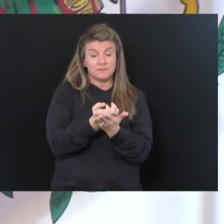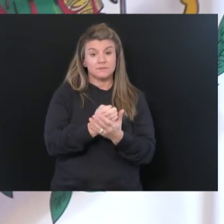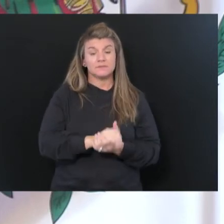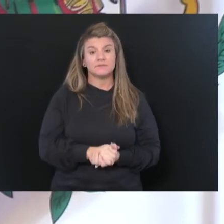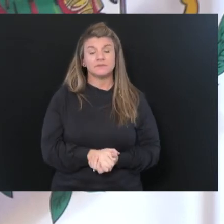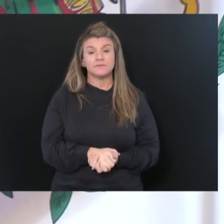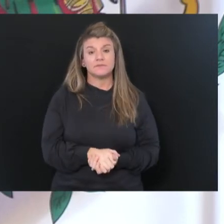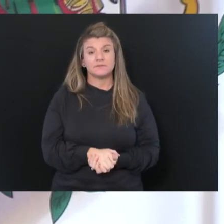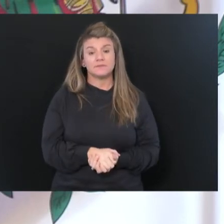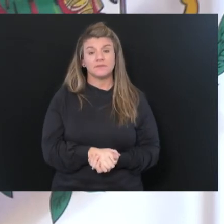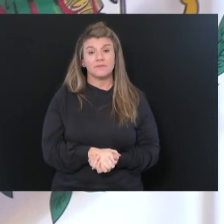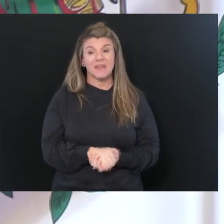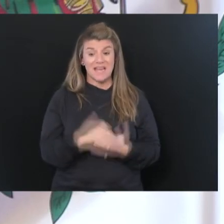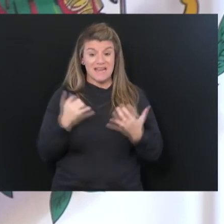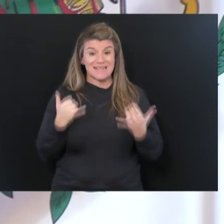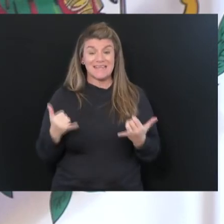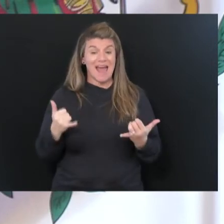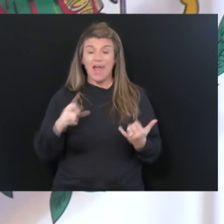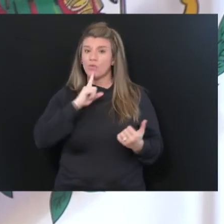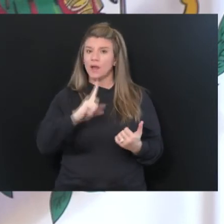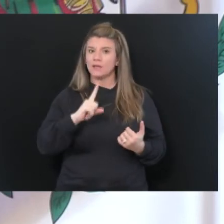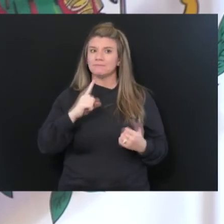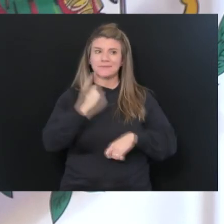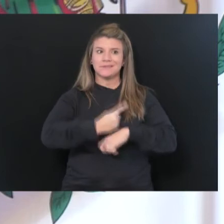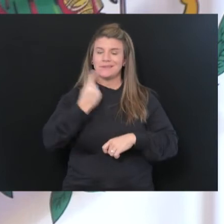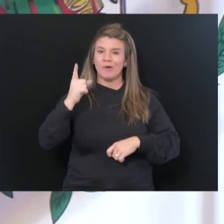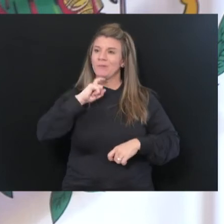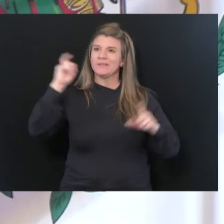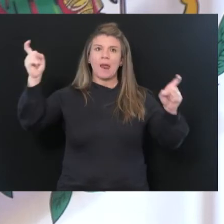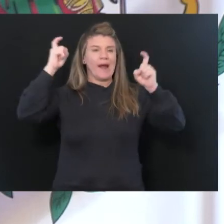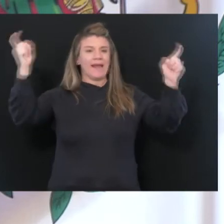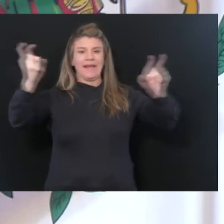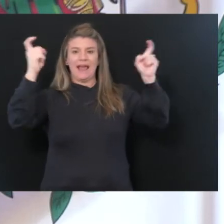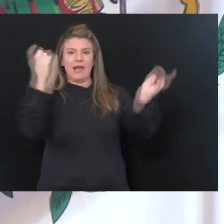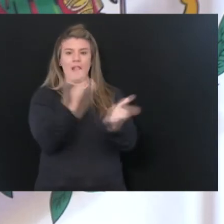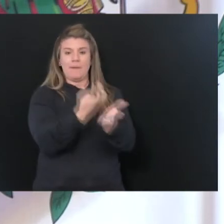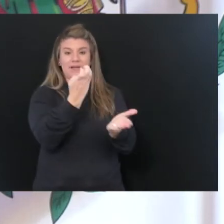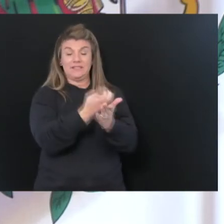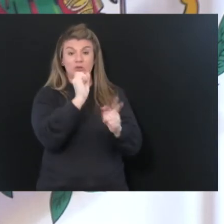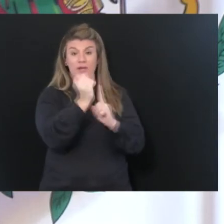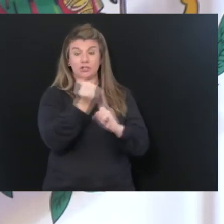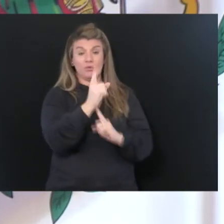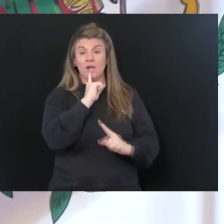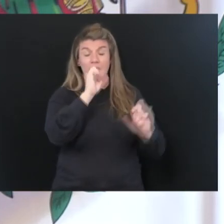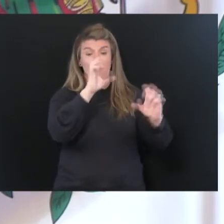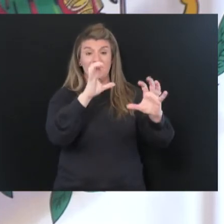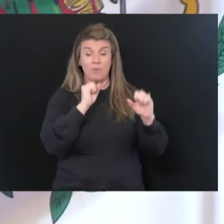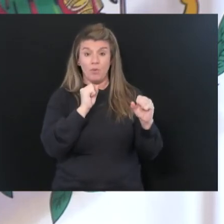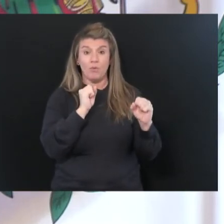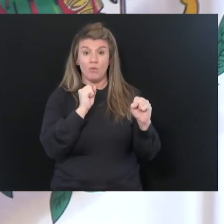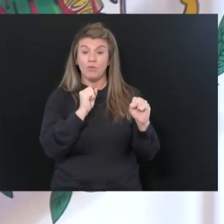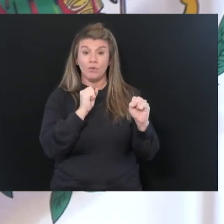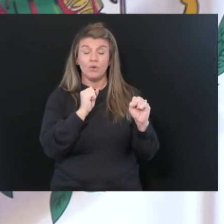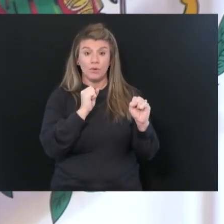This should be a day of celebration from an economic standpoint beyond belief. We brought